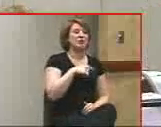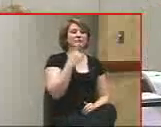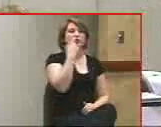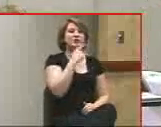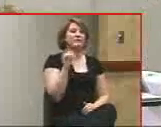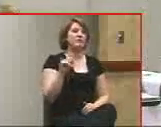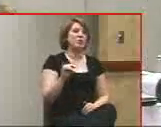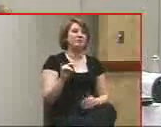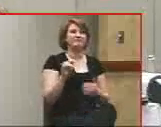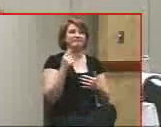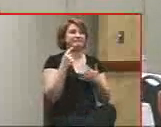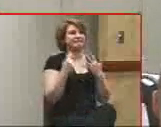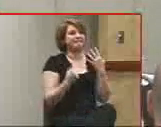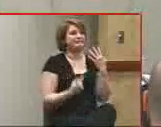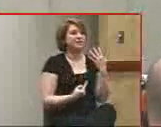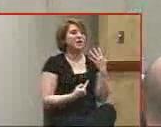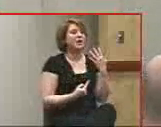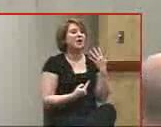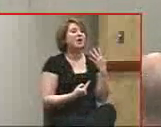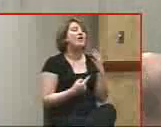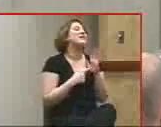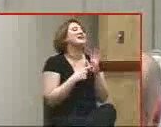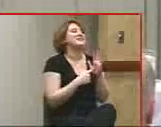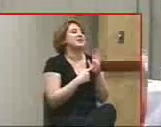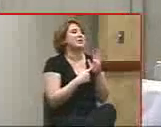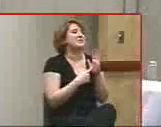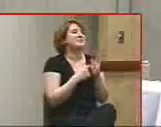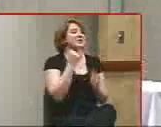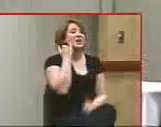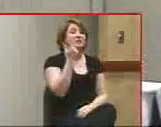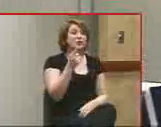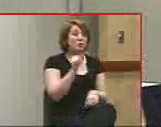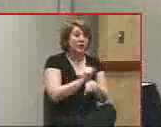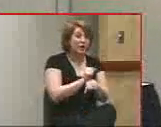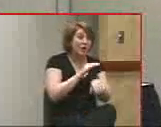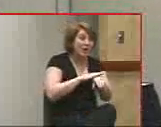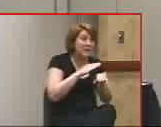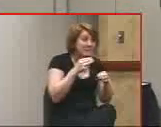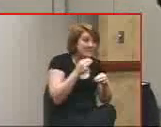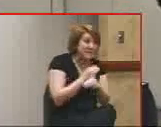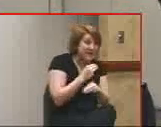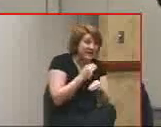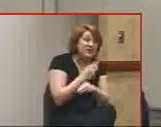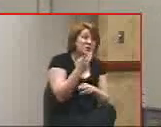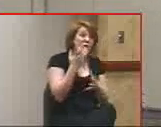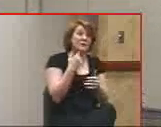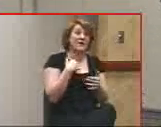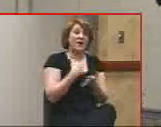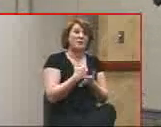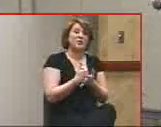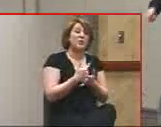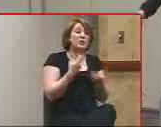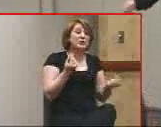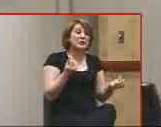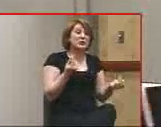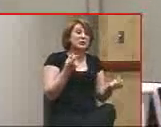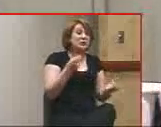want. For instance, let's say you were working on your math and you wanted me to come over and help you. What could you do? You